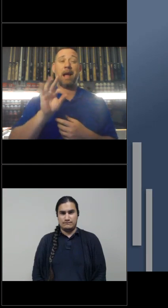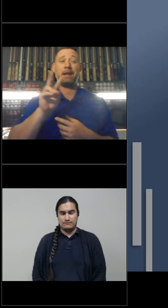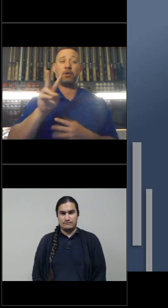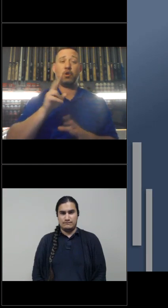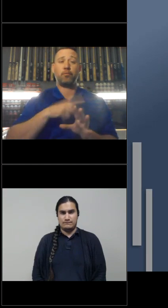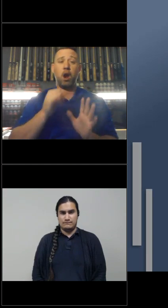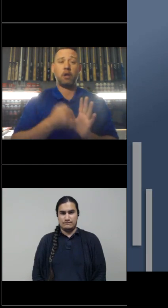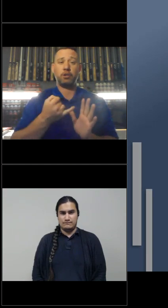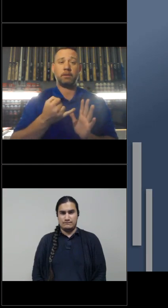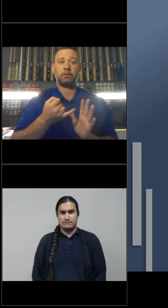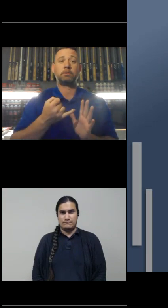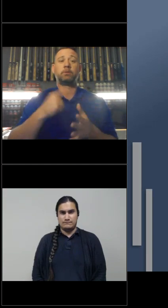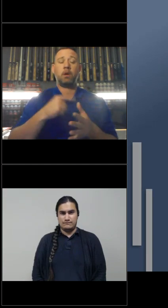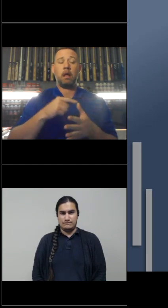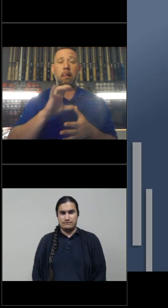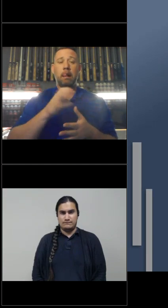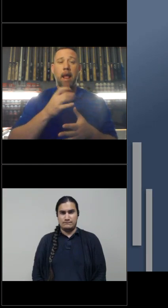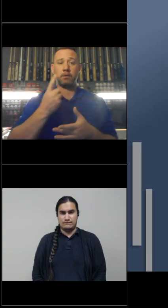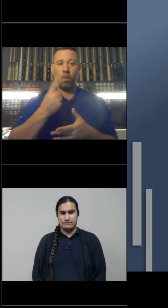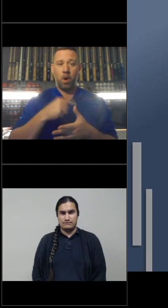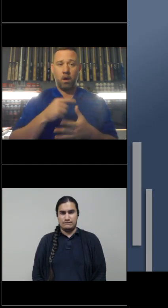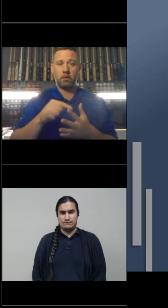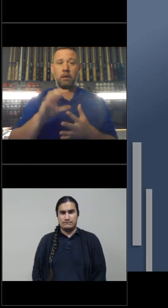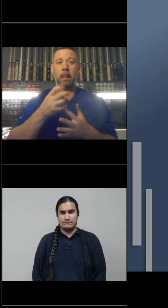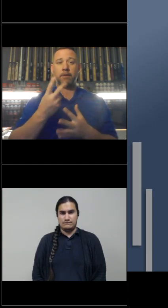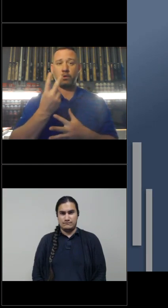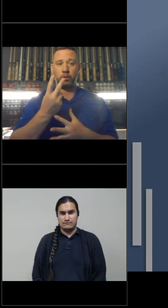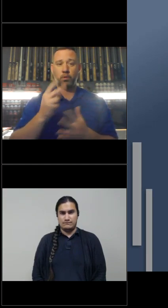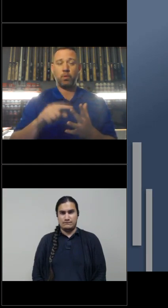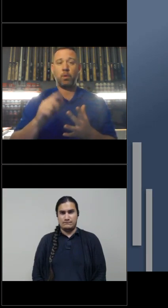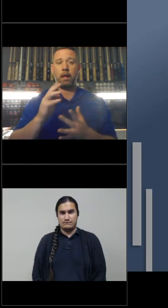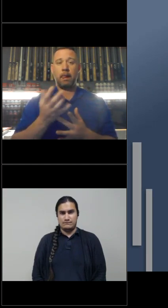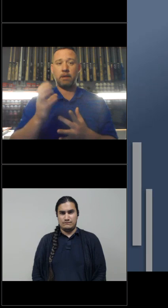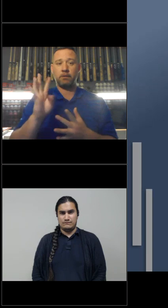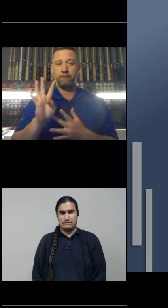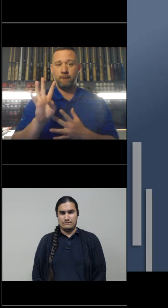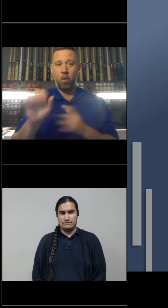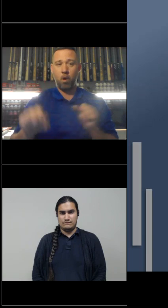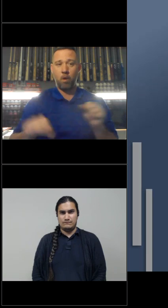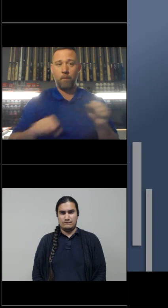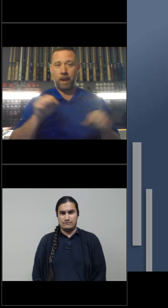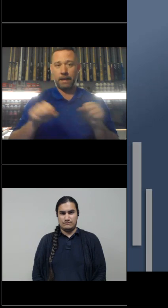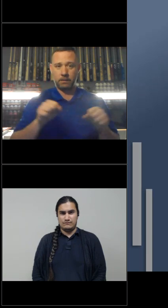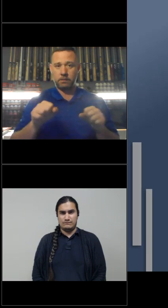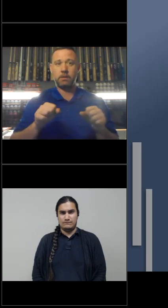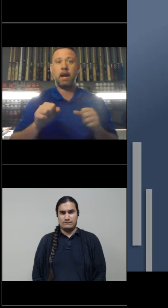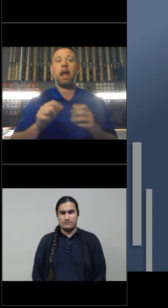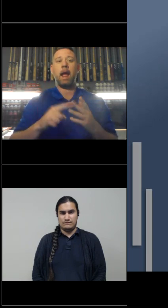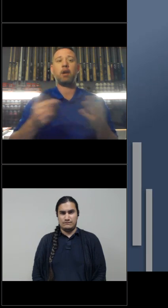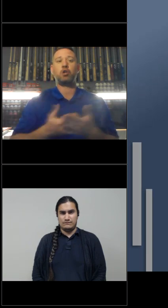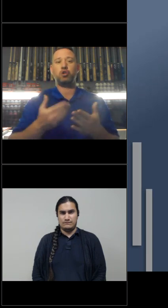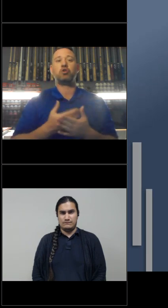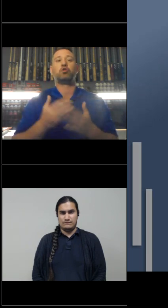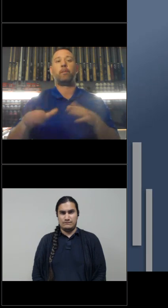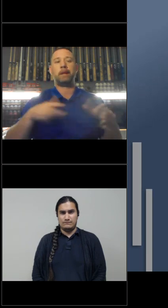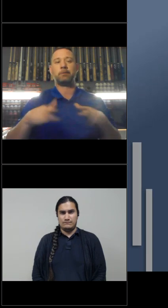of Class 1, Class 2, Class 4 bike facilities, and new pedestrian